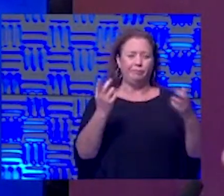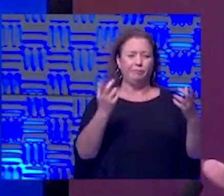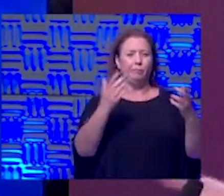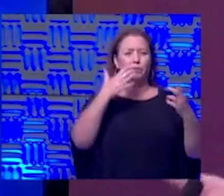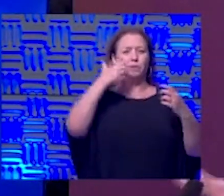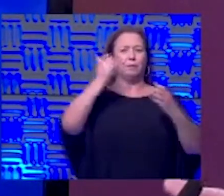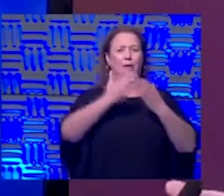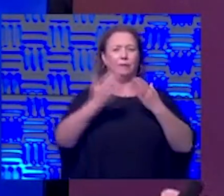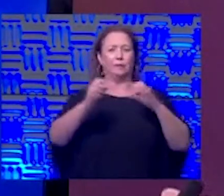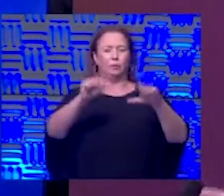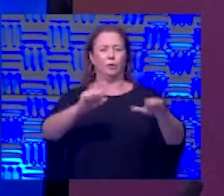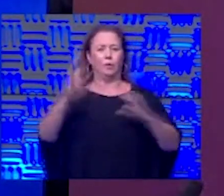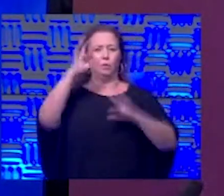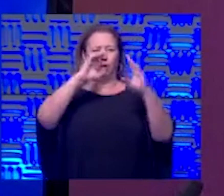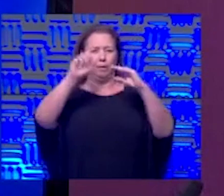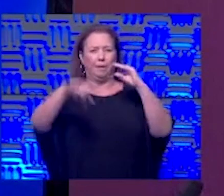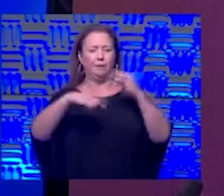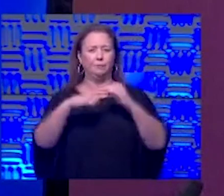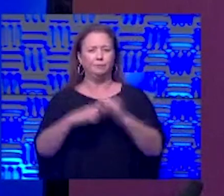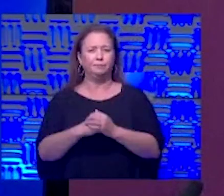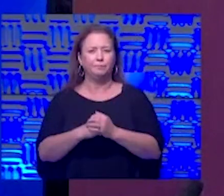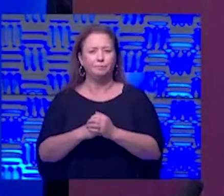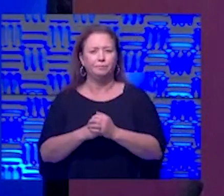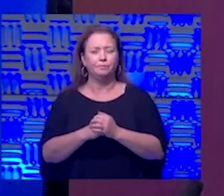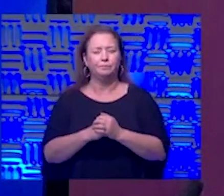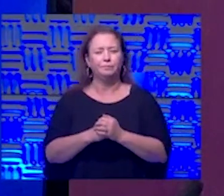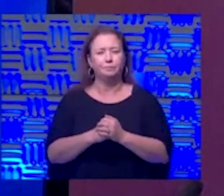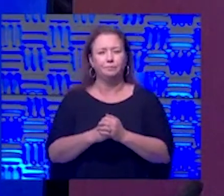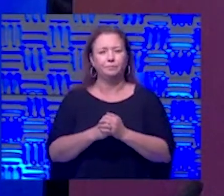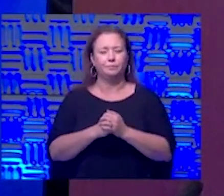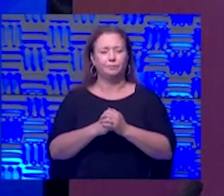better things to be worrying about, I think.